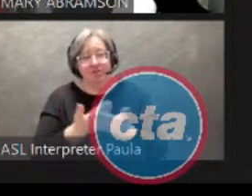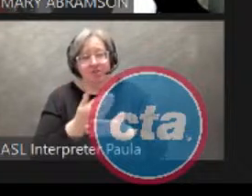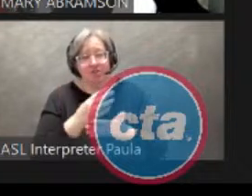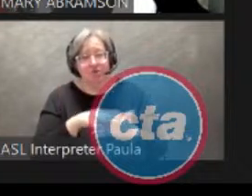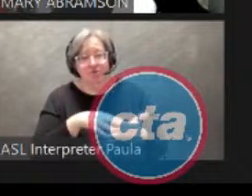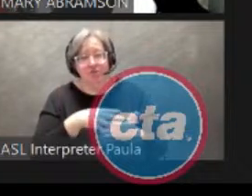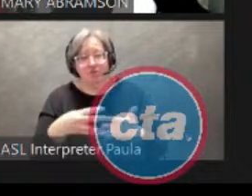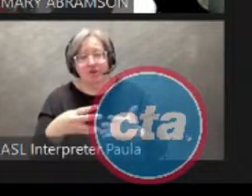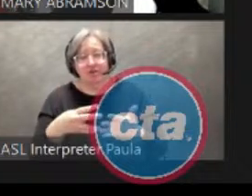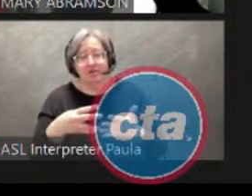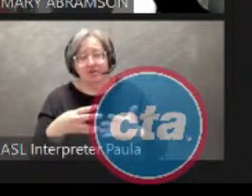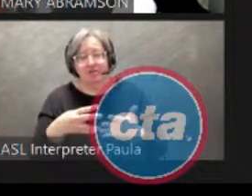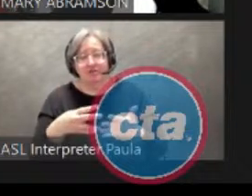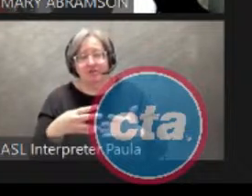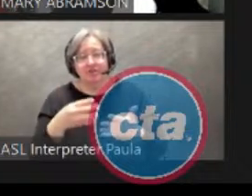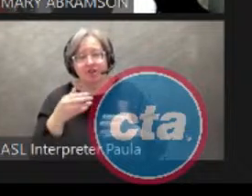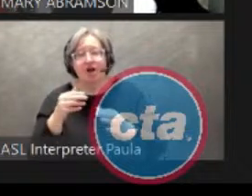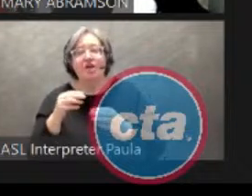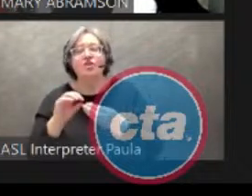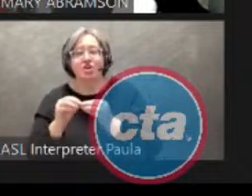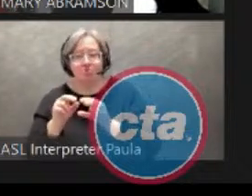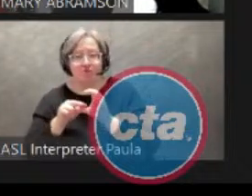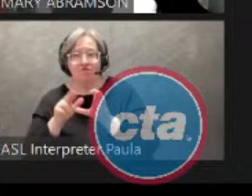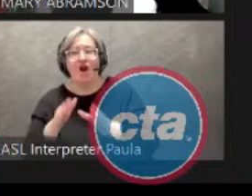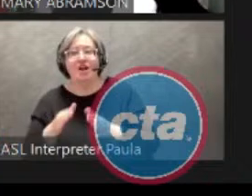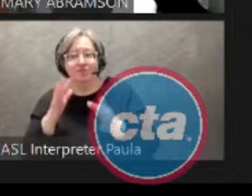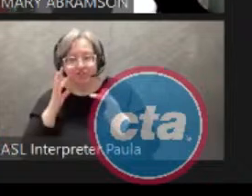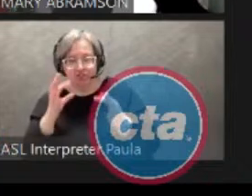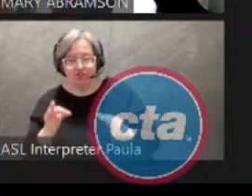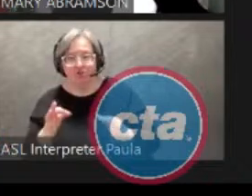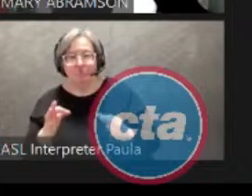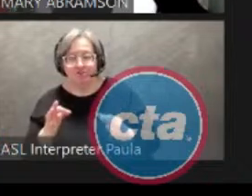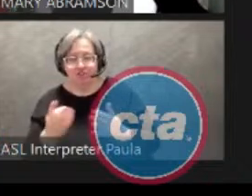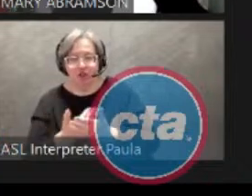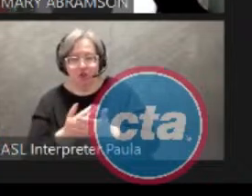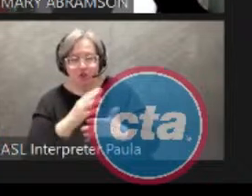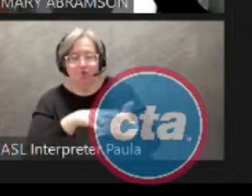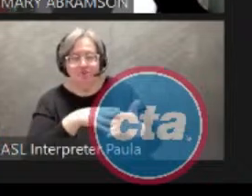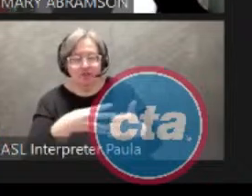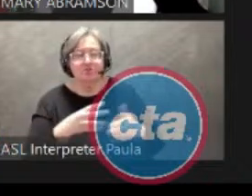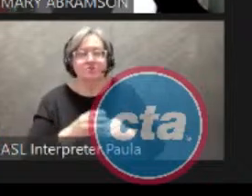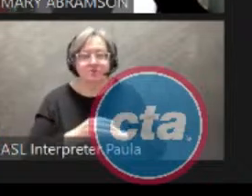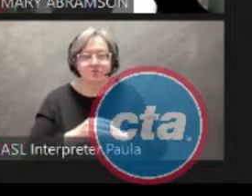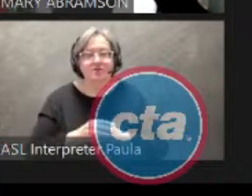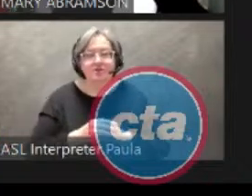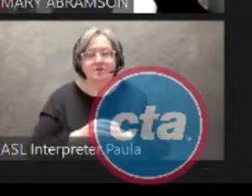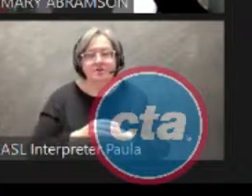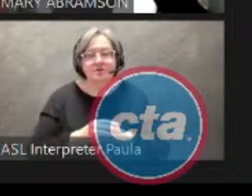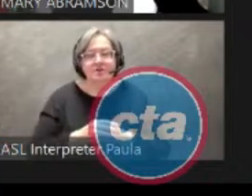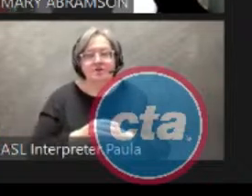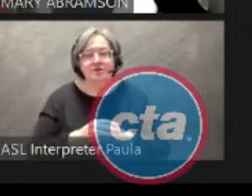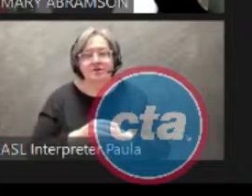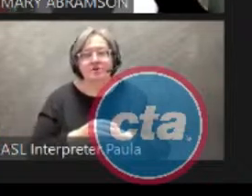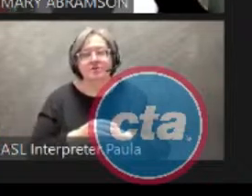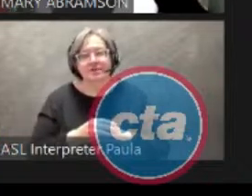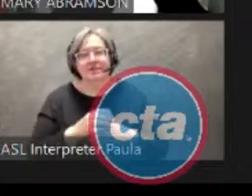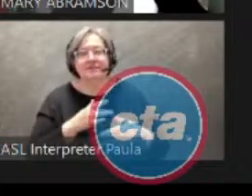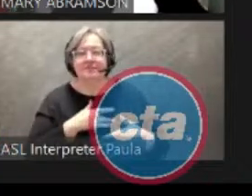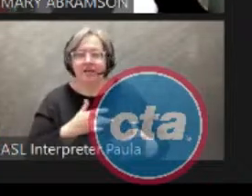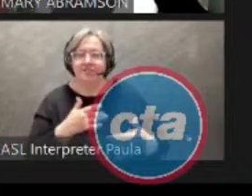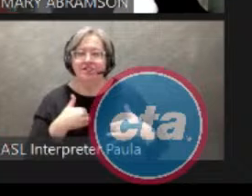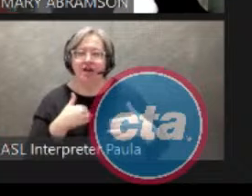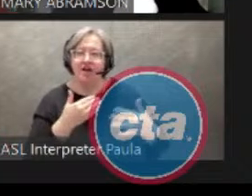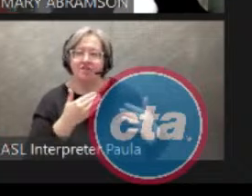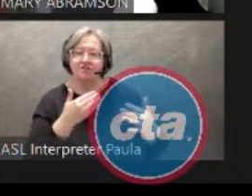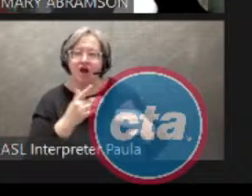just determined by ridership. And it does seem that, there is a longer wait between